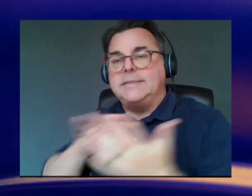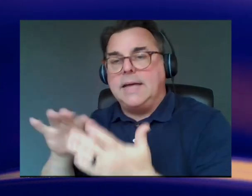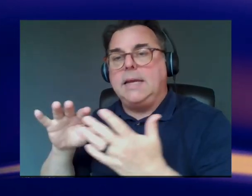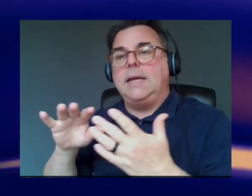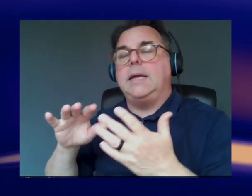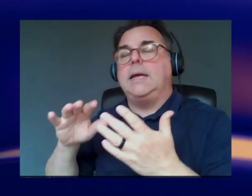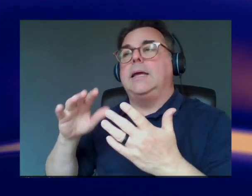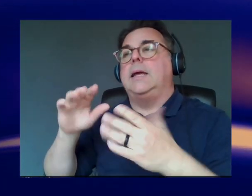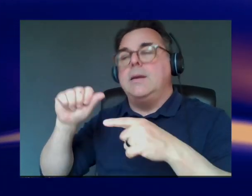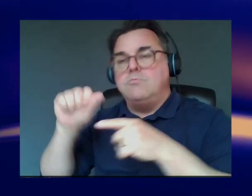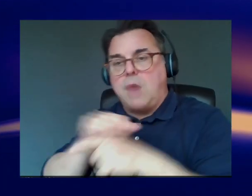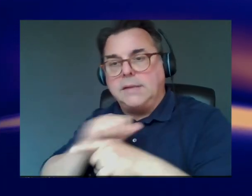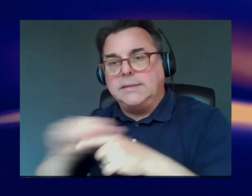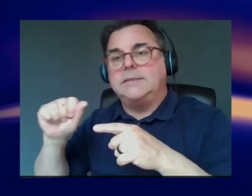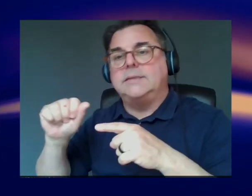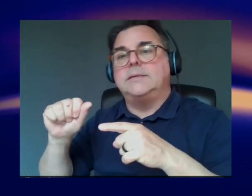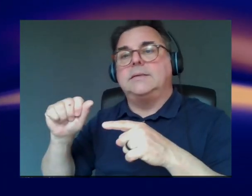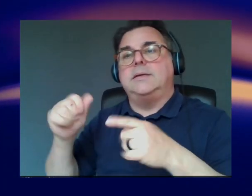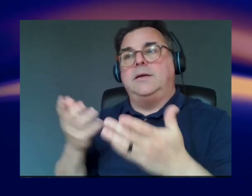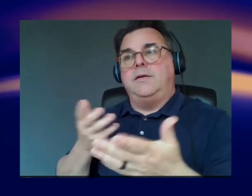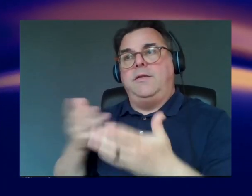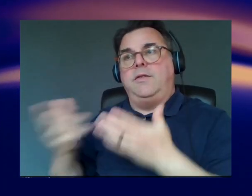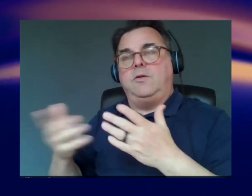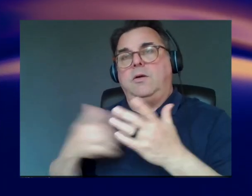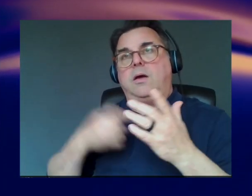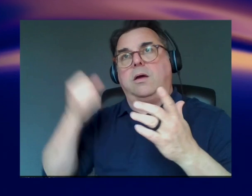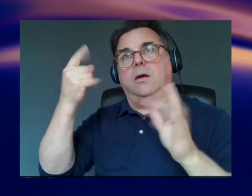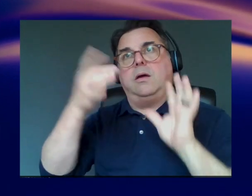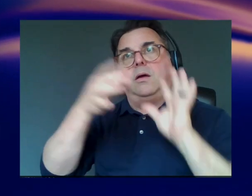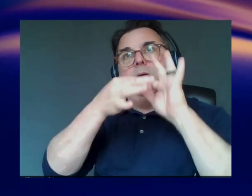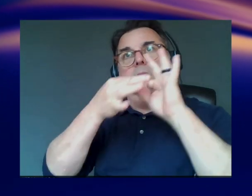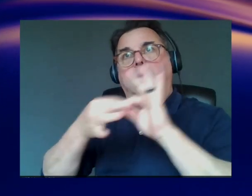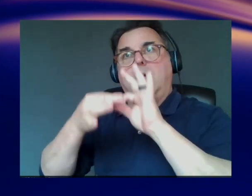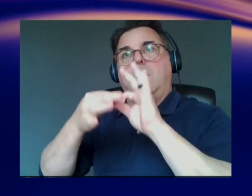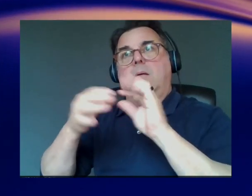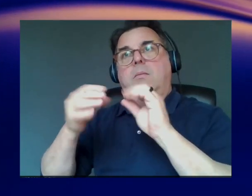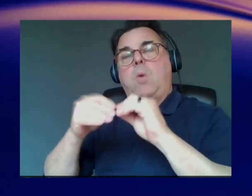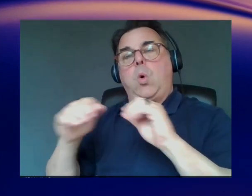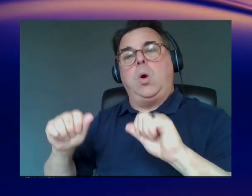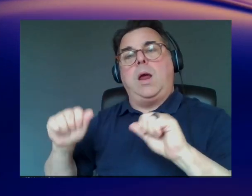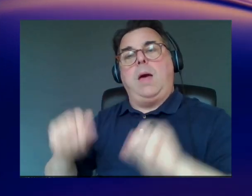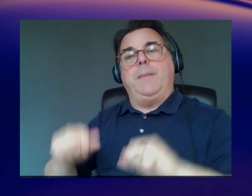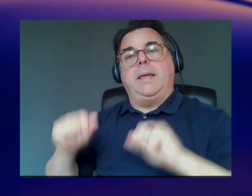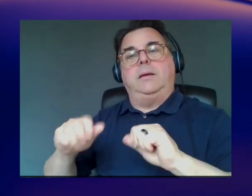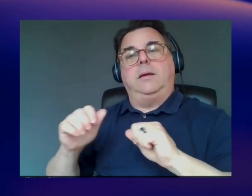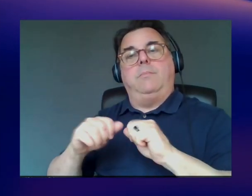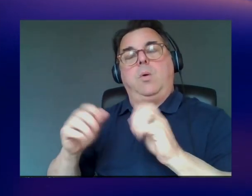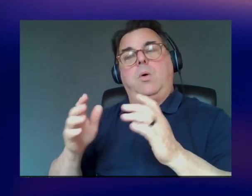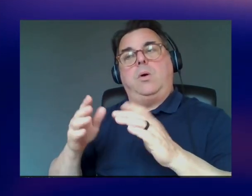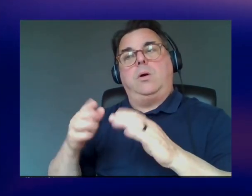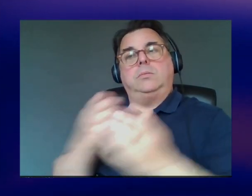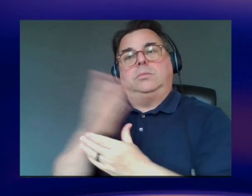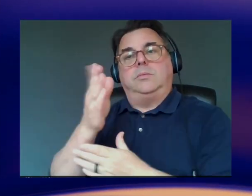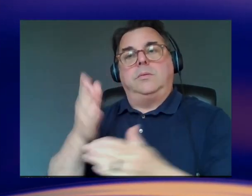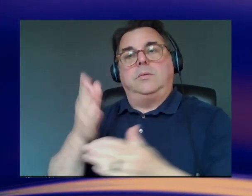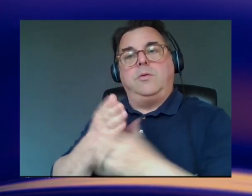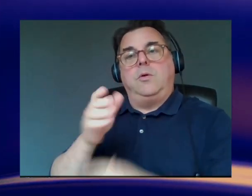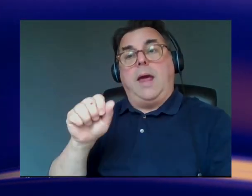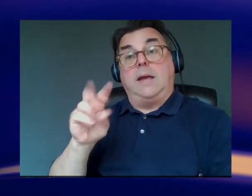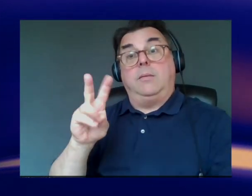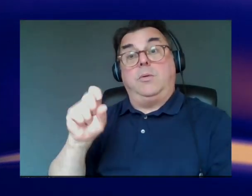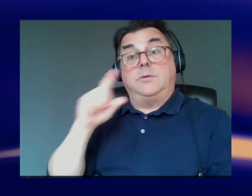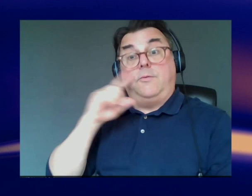The AWS certifications help to prove to yourself and also maybe your boss and your friends that you know what it has to take to earn a